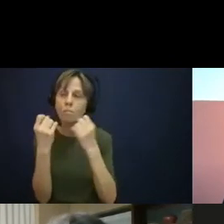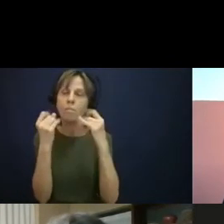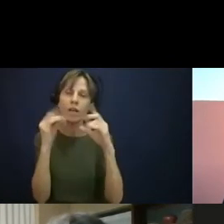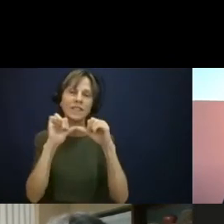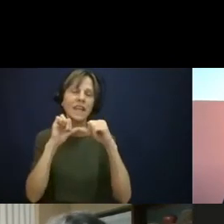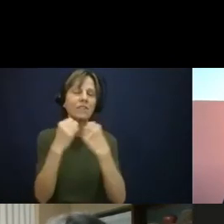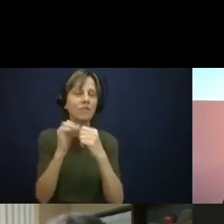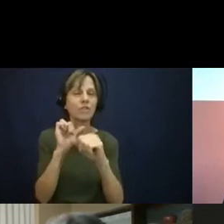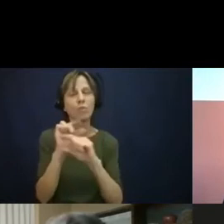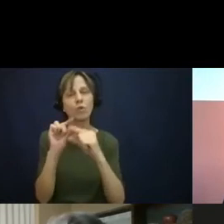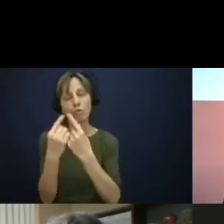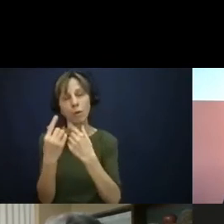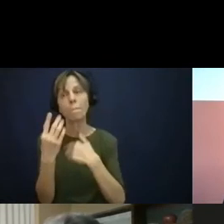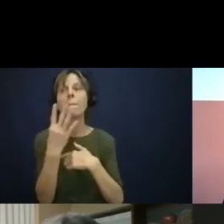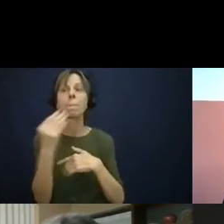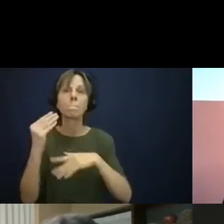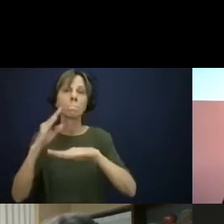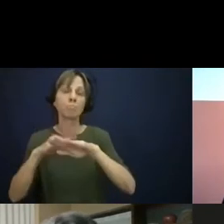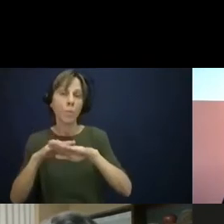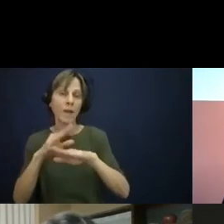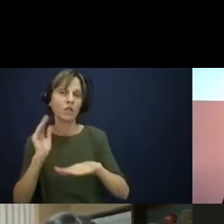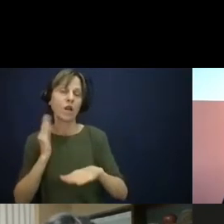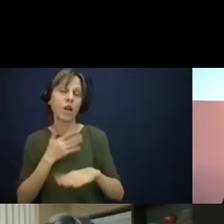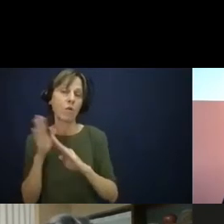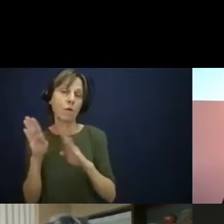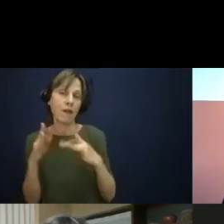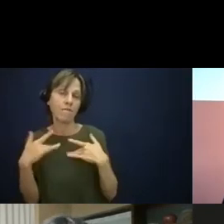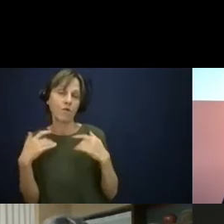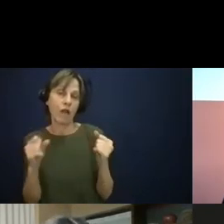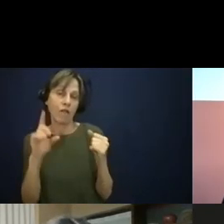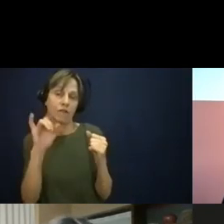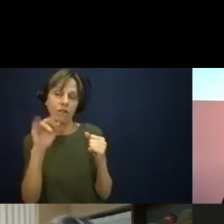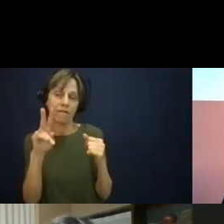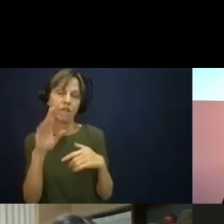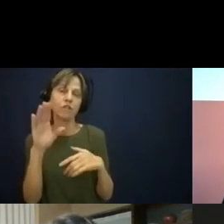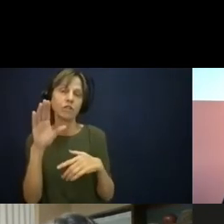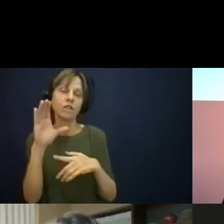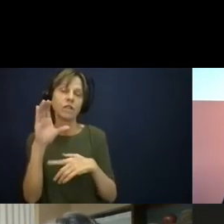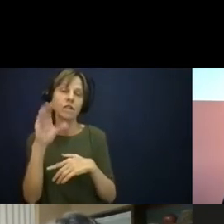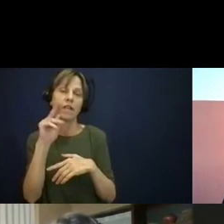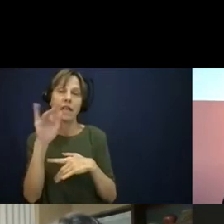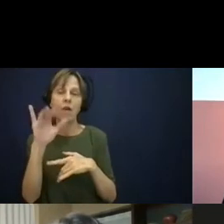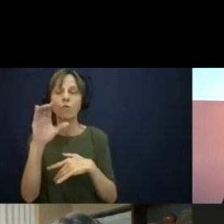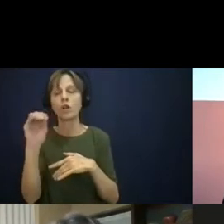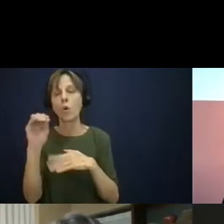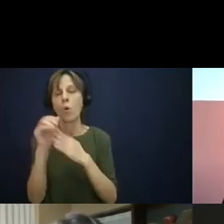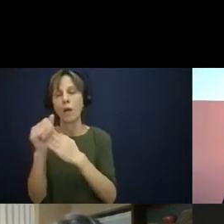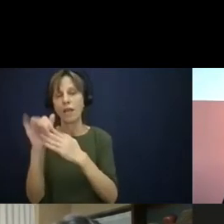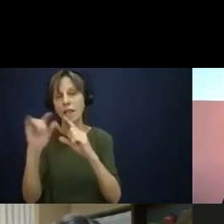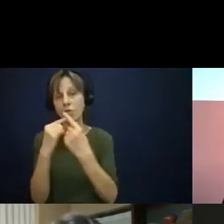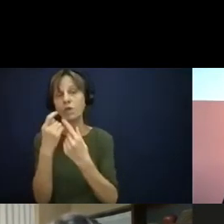and probation and our behavioral health division of the county co-lead that group. And recently, a few